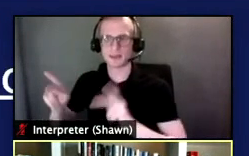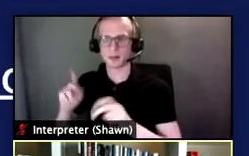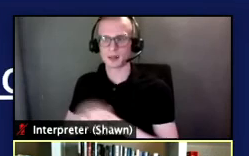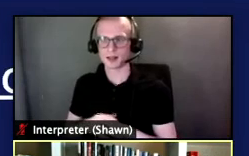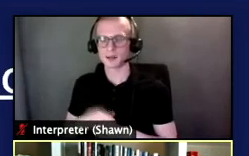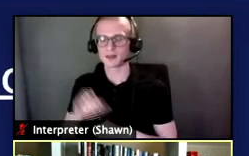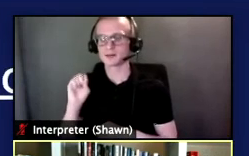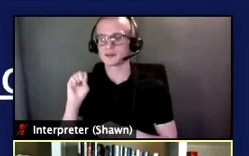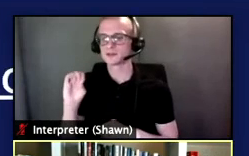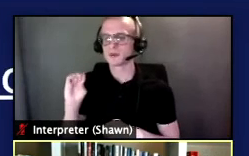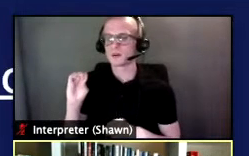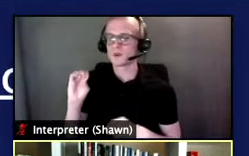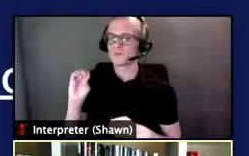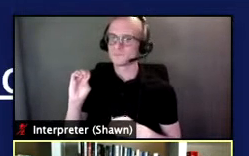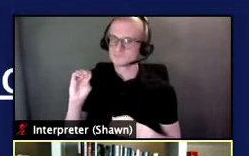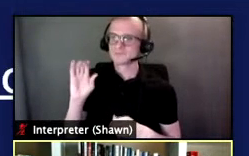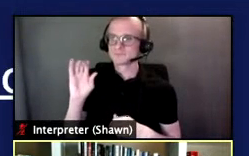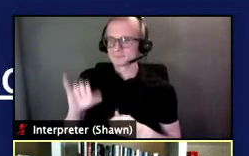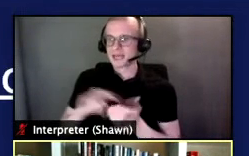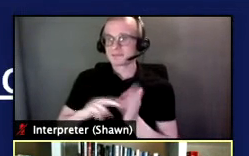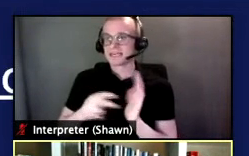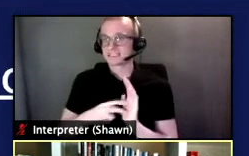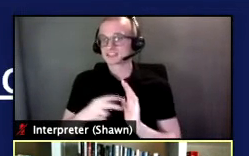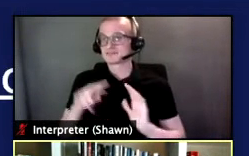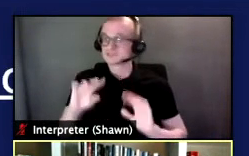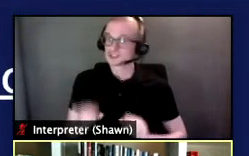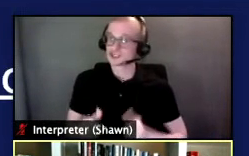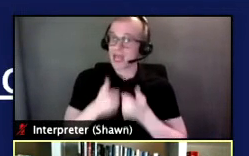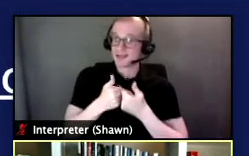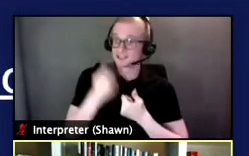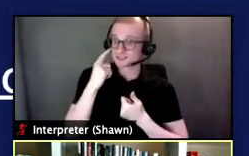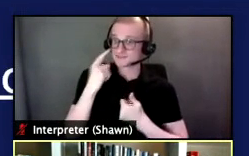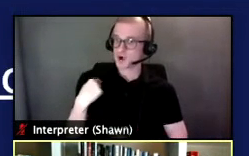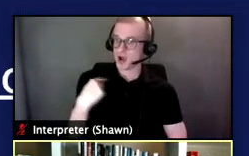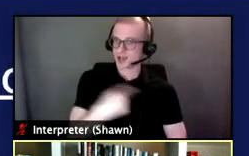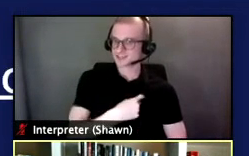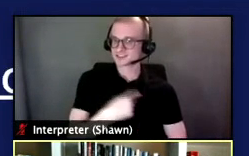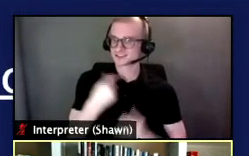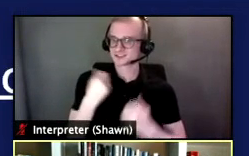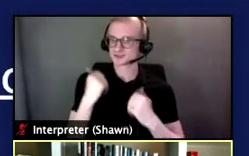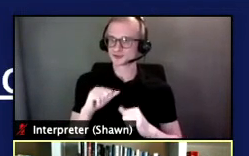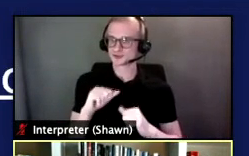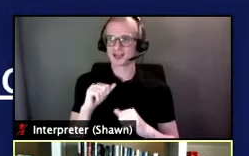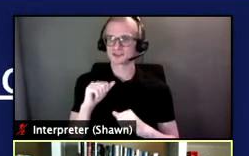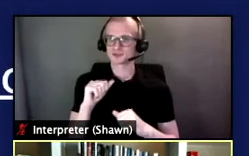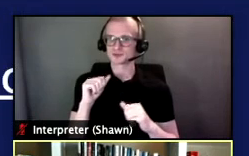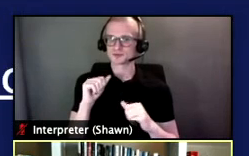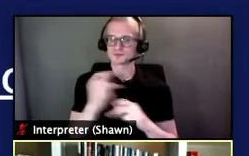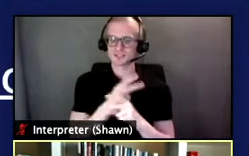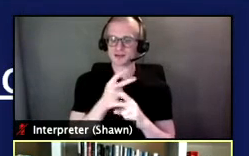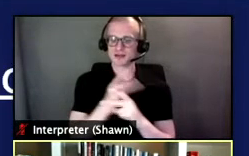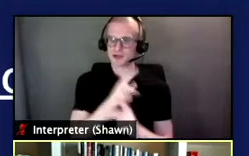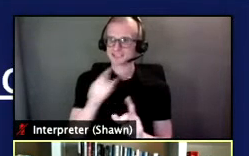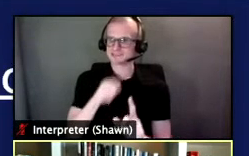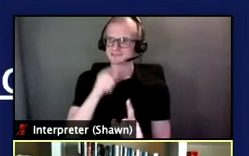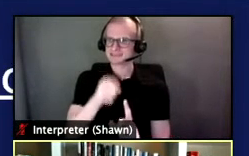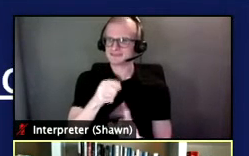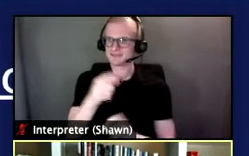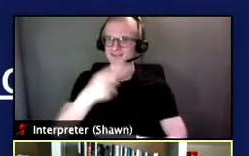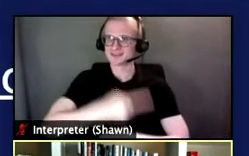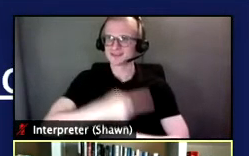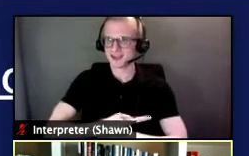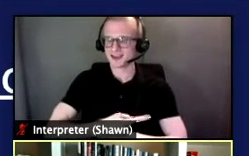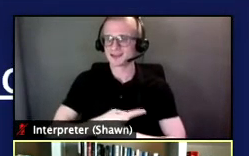so that poses a challenge for us in finding a specific day by which we might